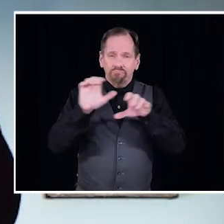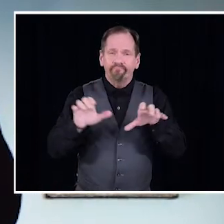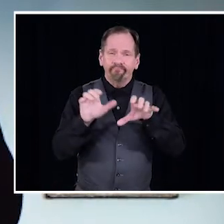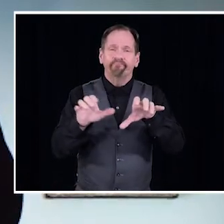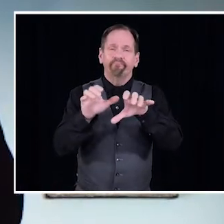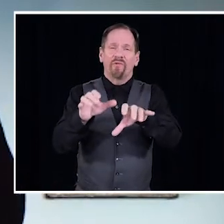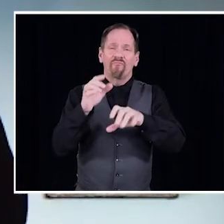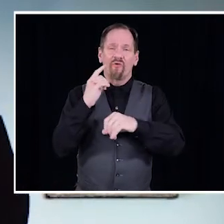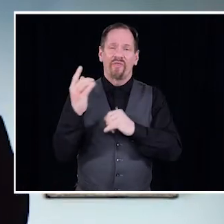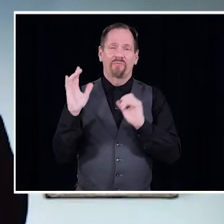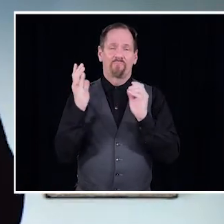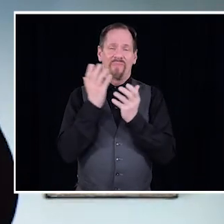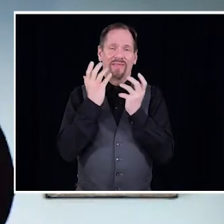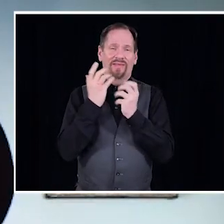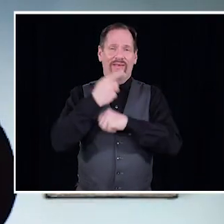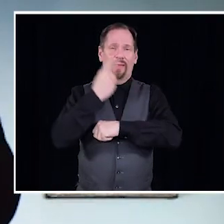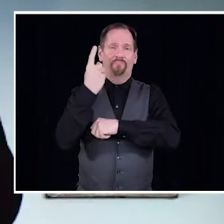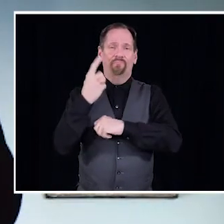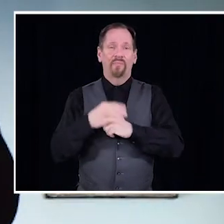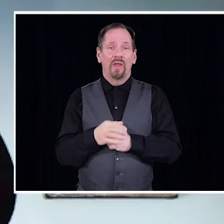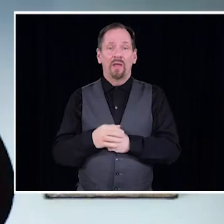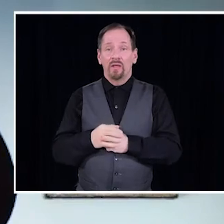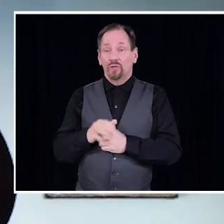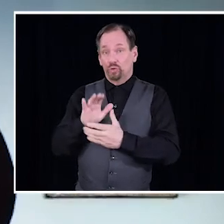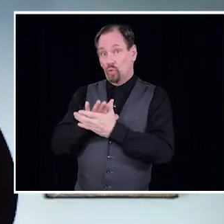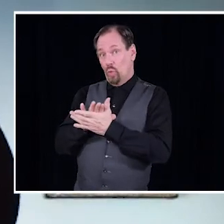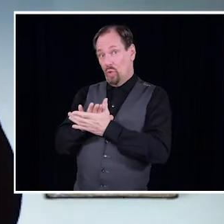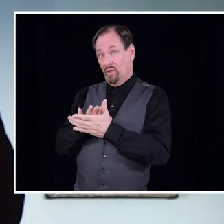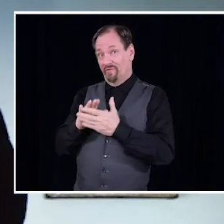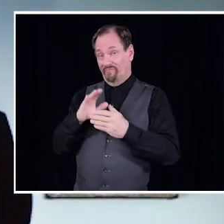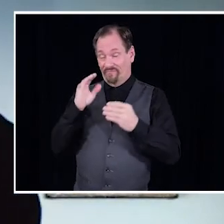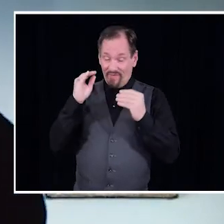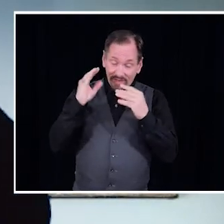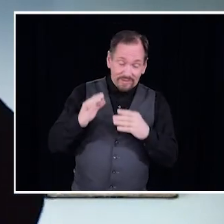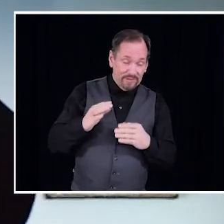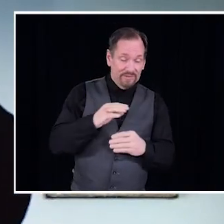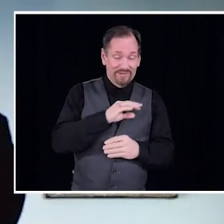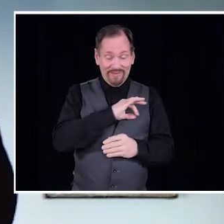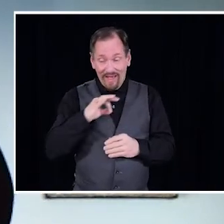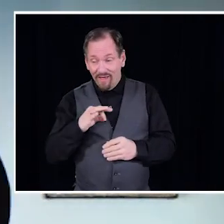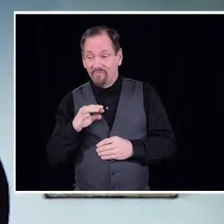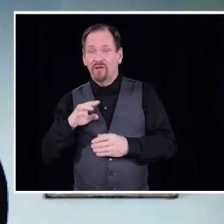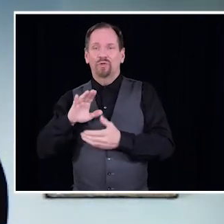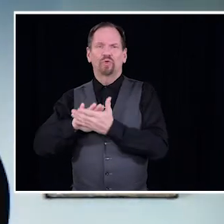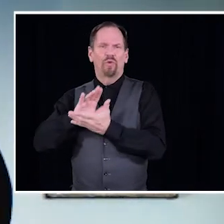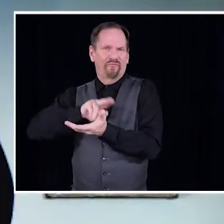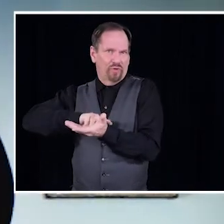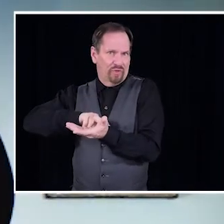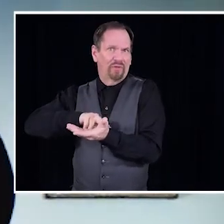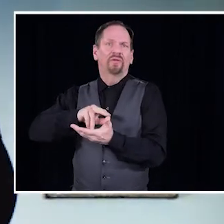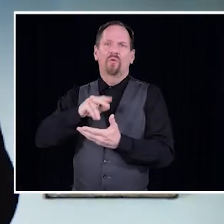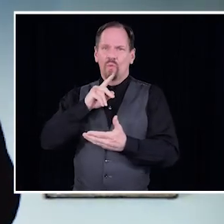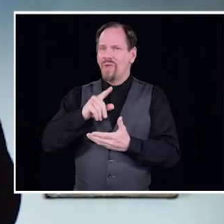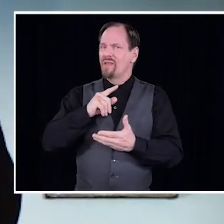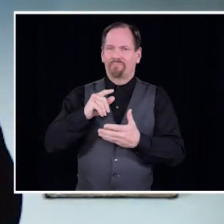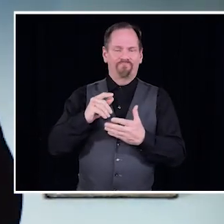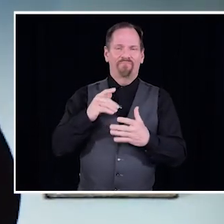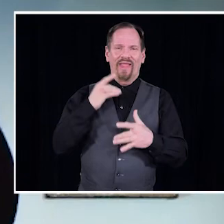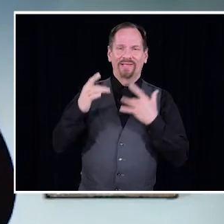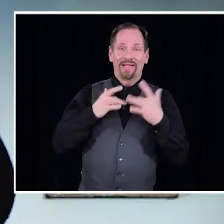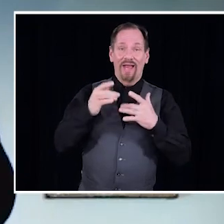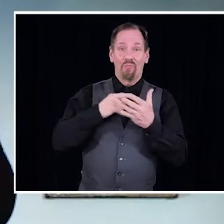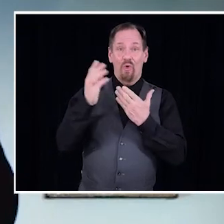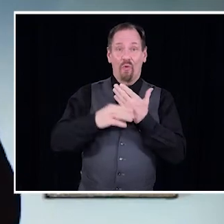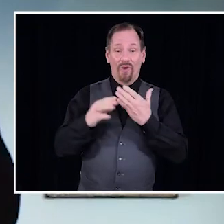the School of Nursing faculty and staff for their help in putting this exciting program together and for their service to